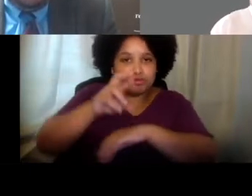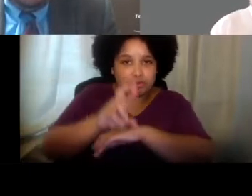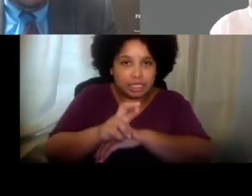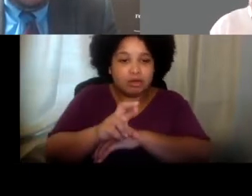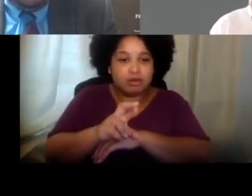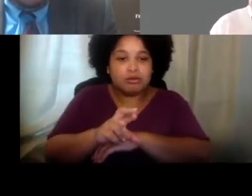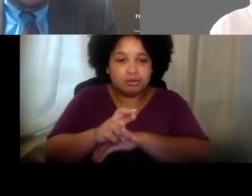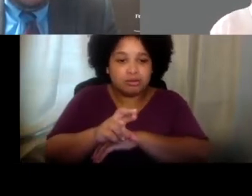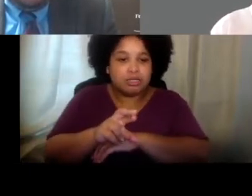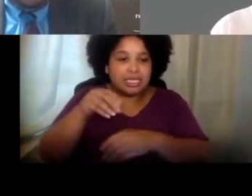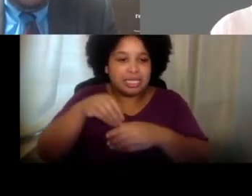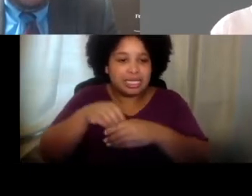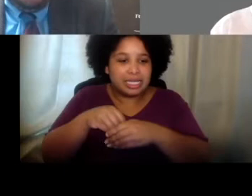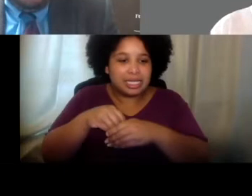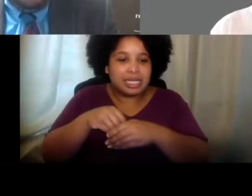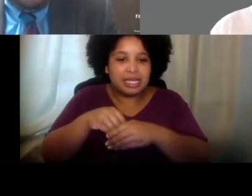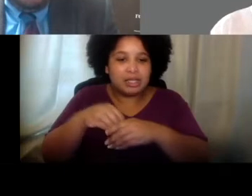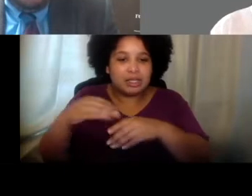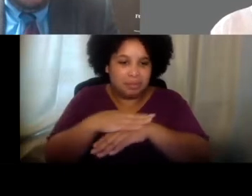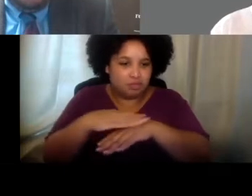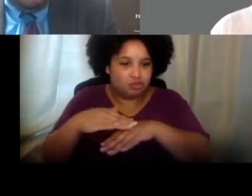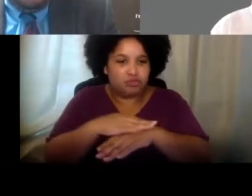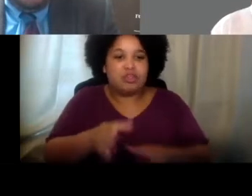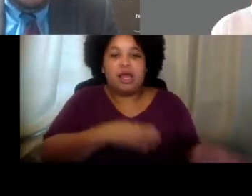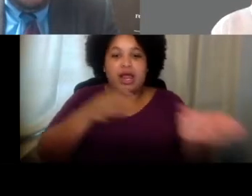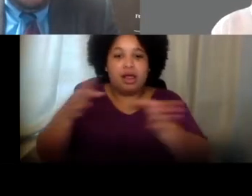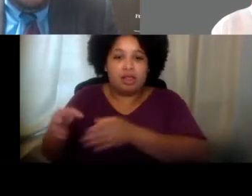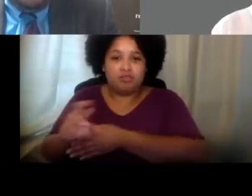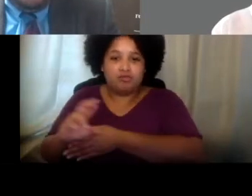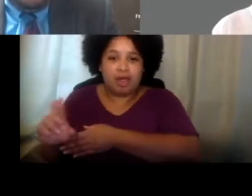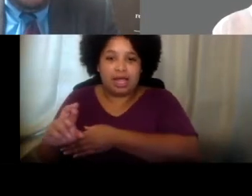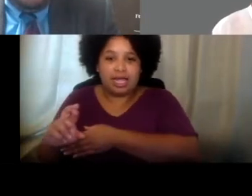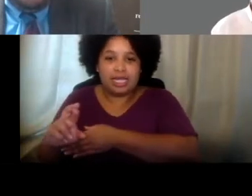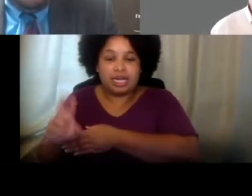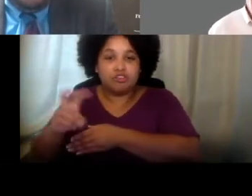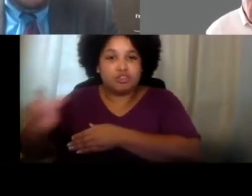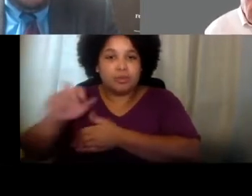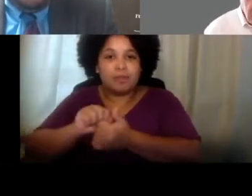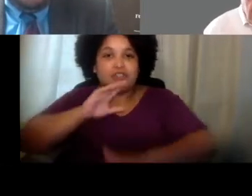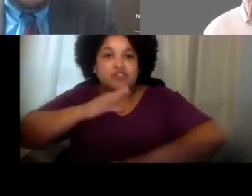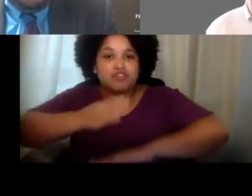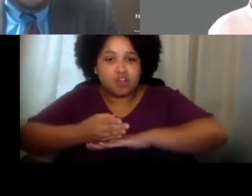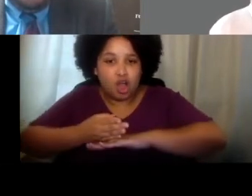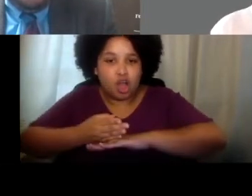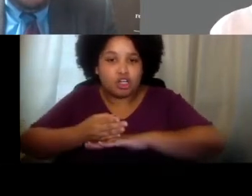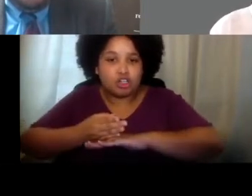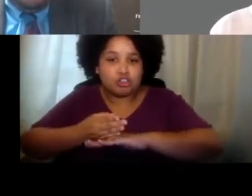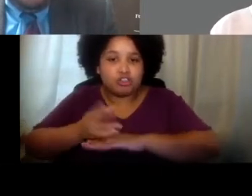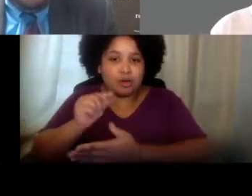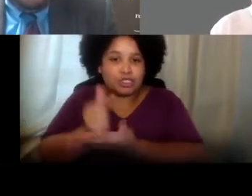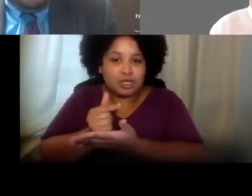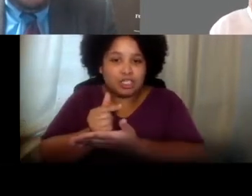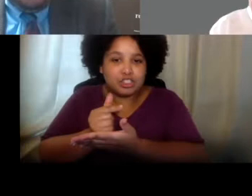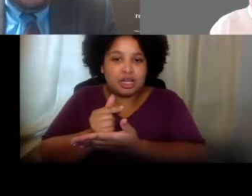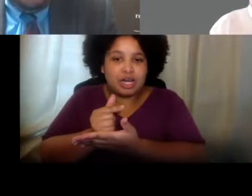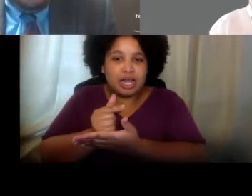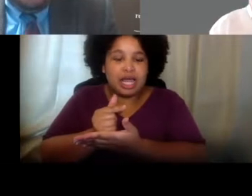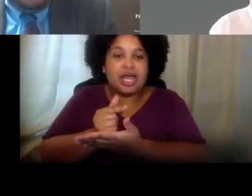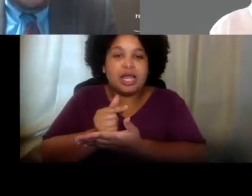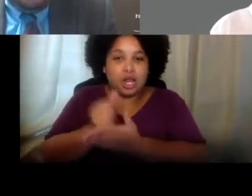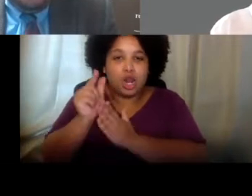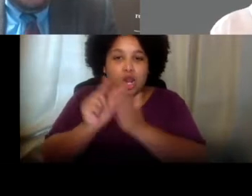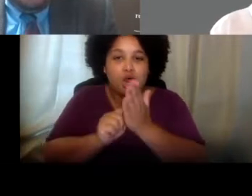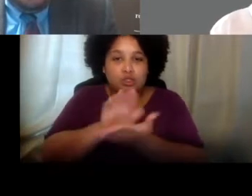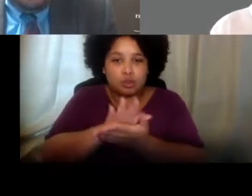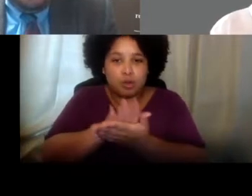the right is a trip I took with my daughter's graduation of law school, my wife and my son, who